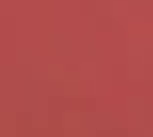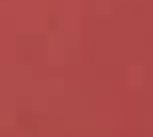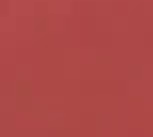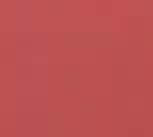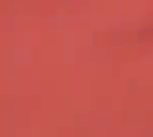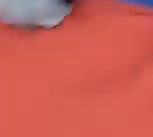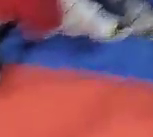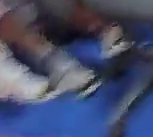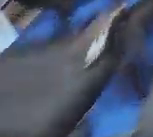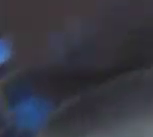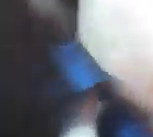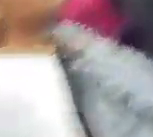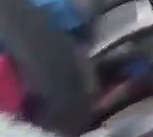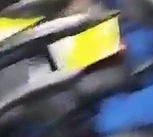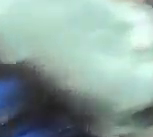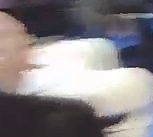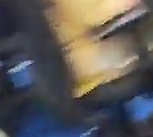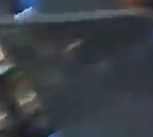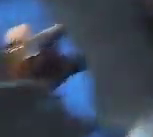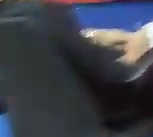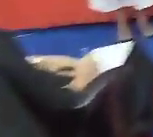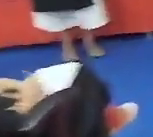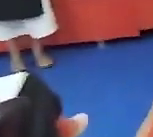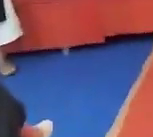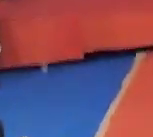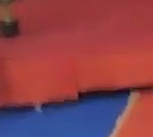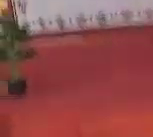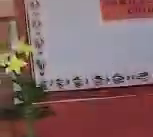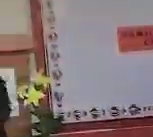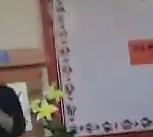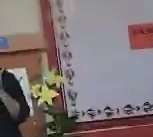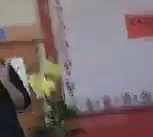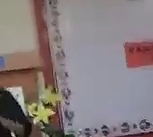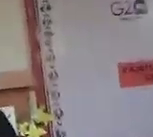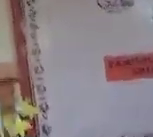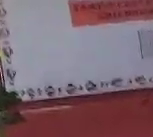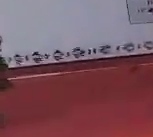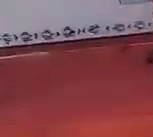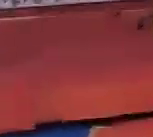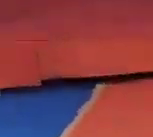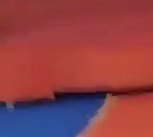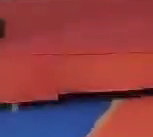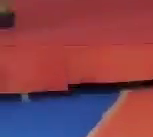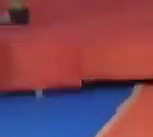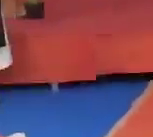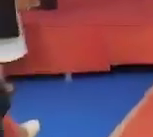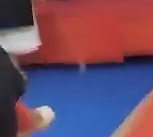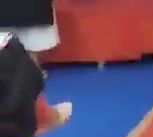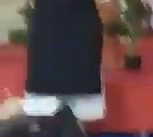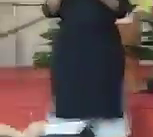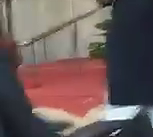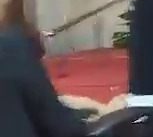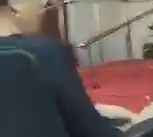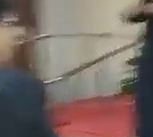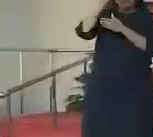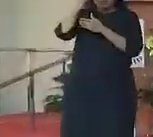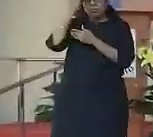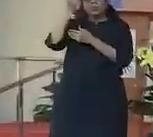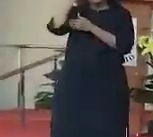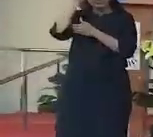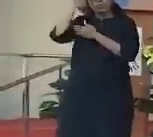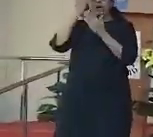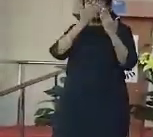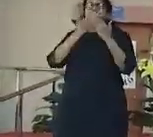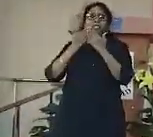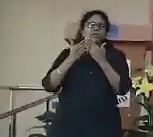what are the symptoms. All these things we should understand, because that is how we are going to get educated. So once we know